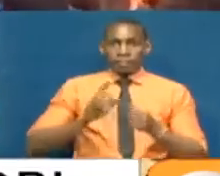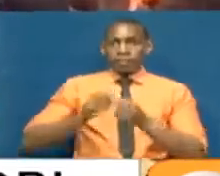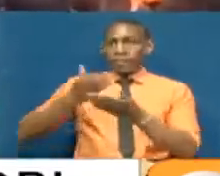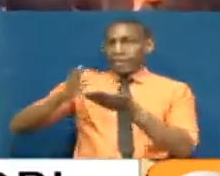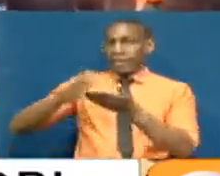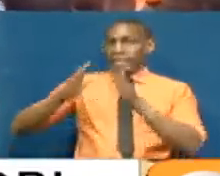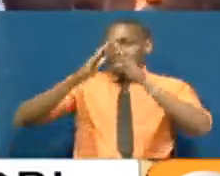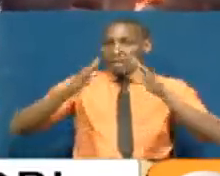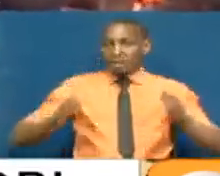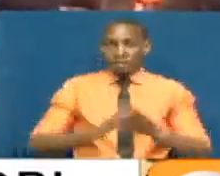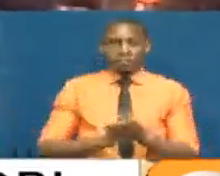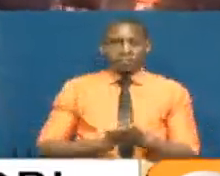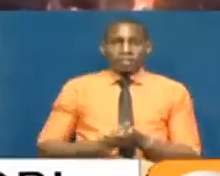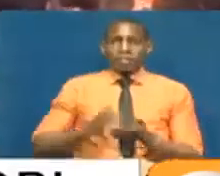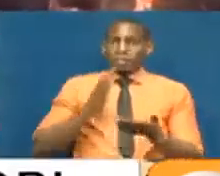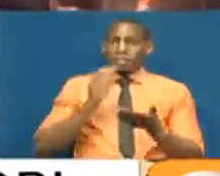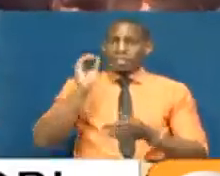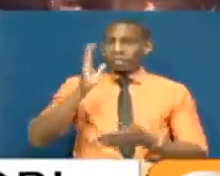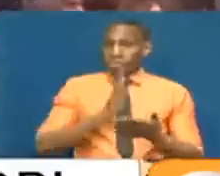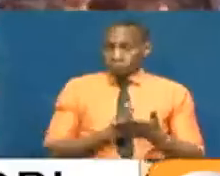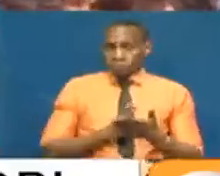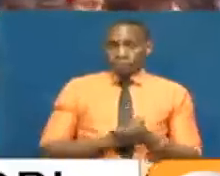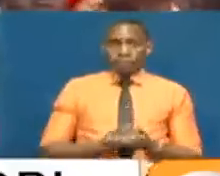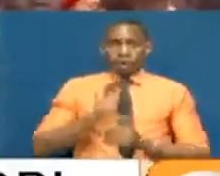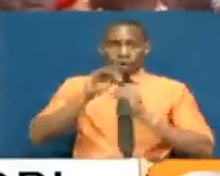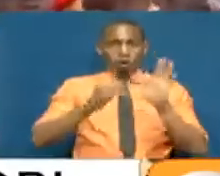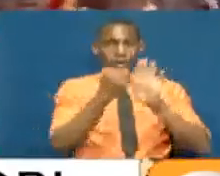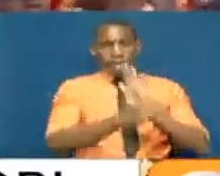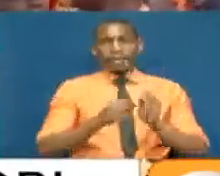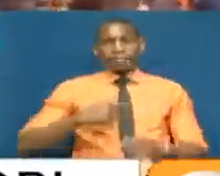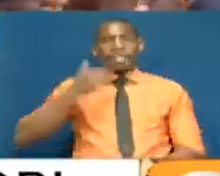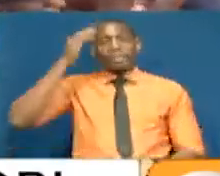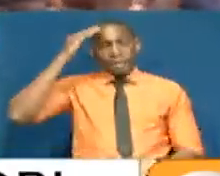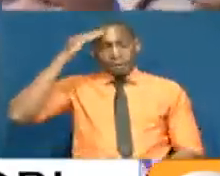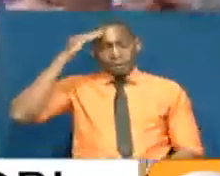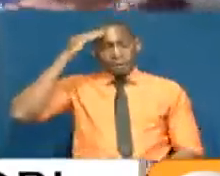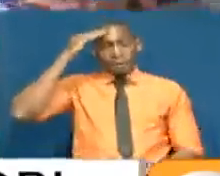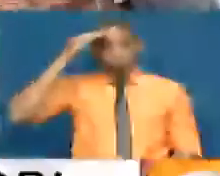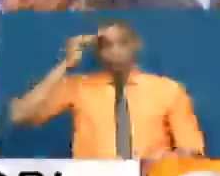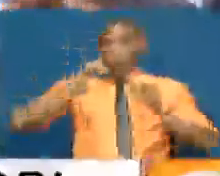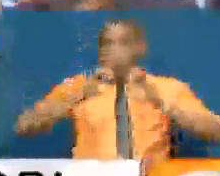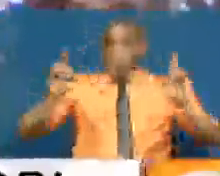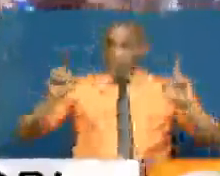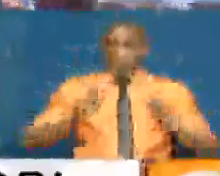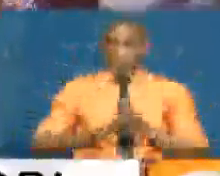ya nyumba, sio, haya yote zinajua, lakini